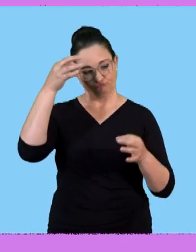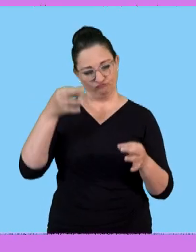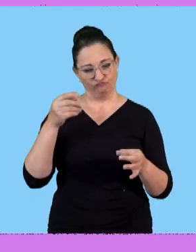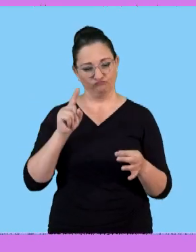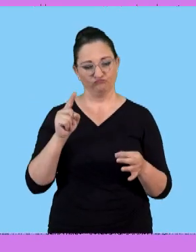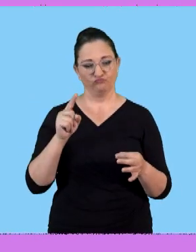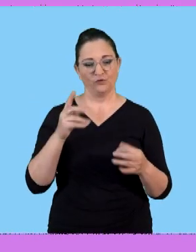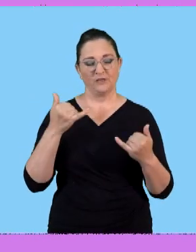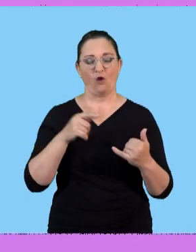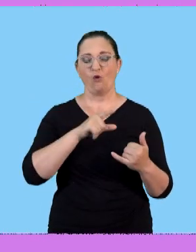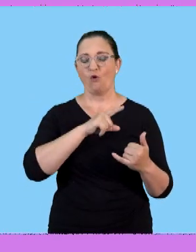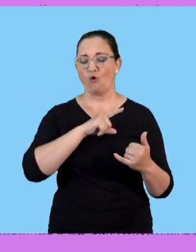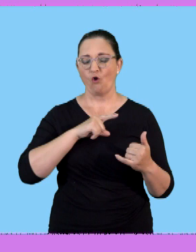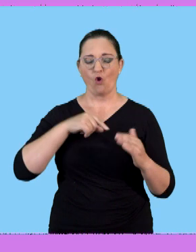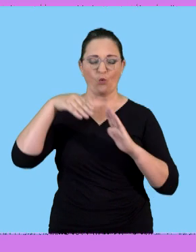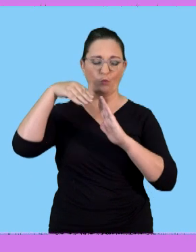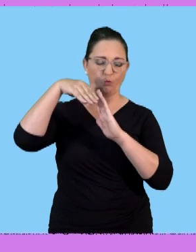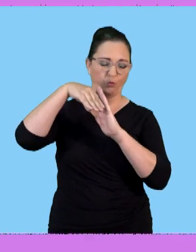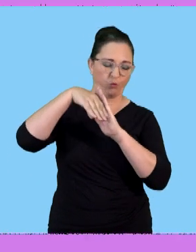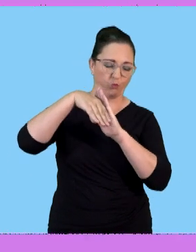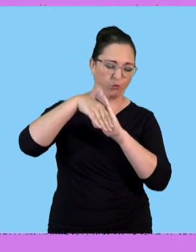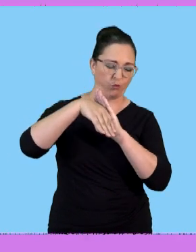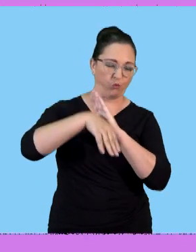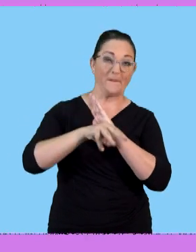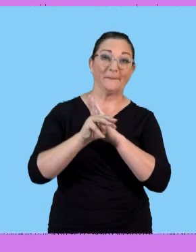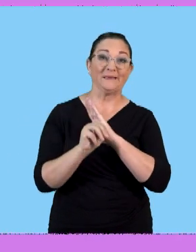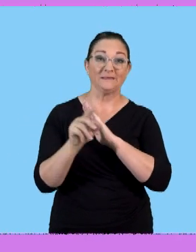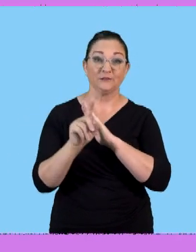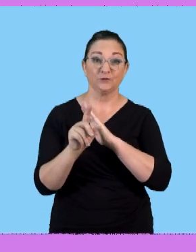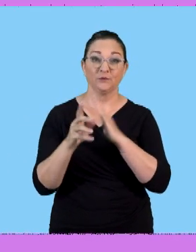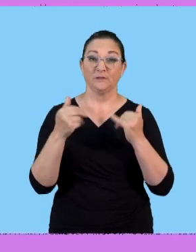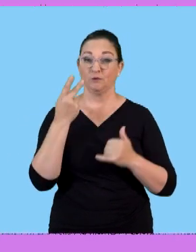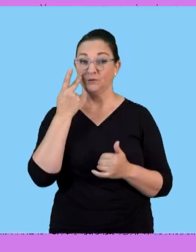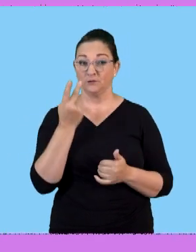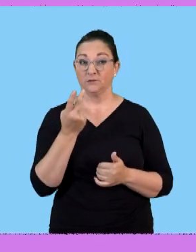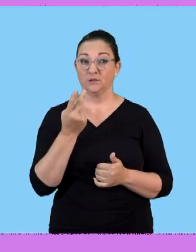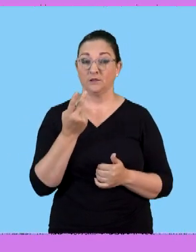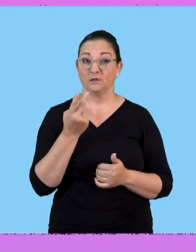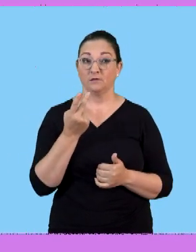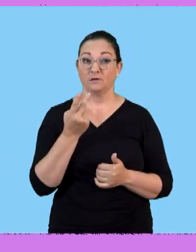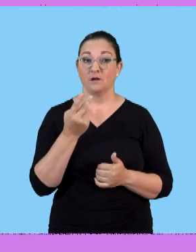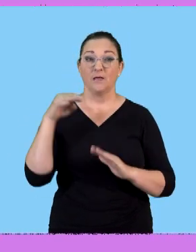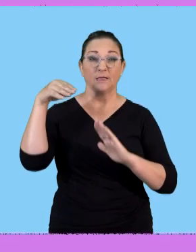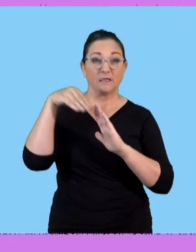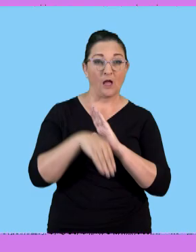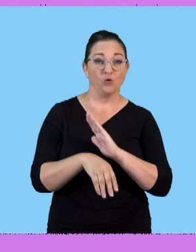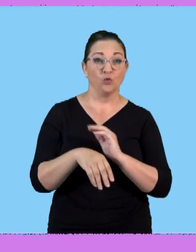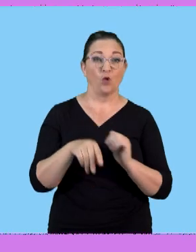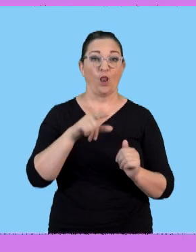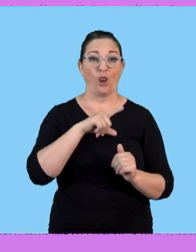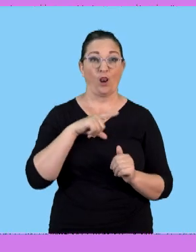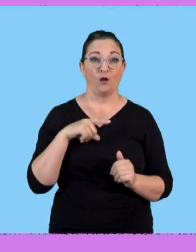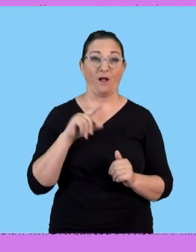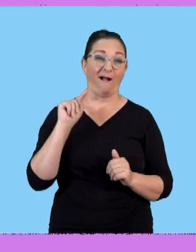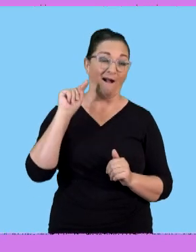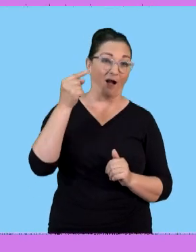longest downhill in meters of the race. So the longest downhill, right? So